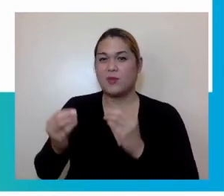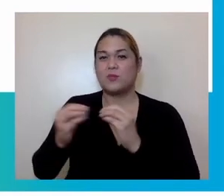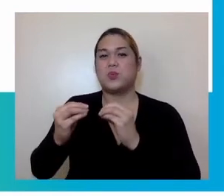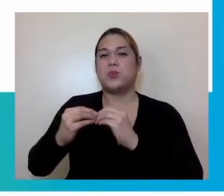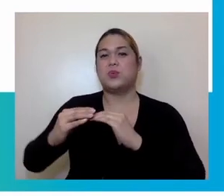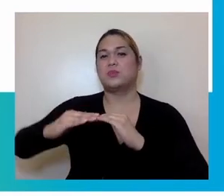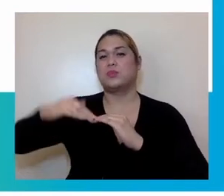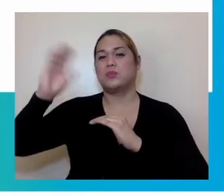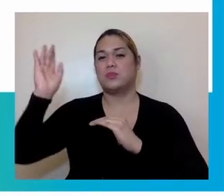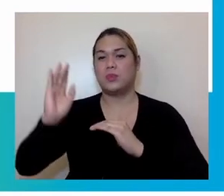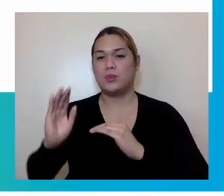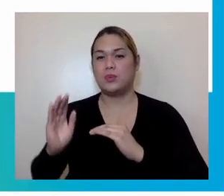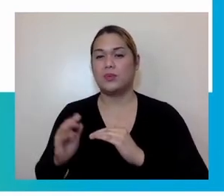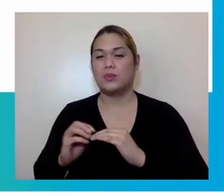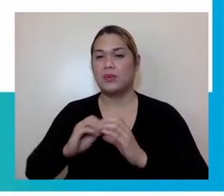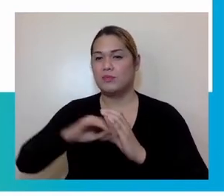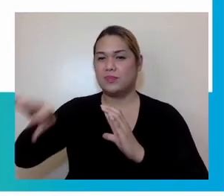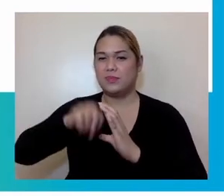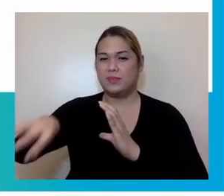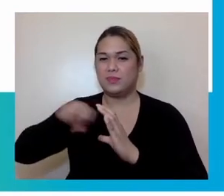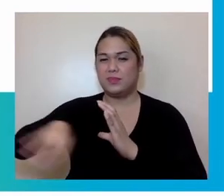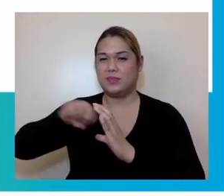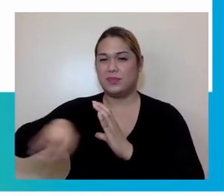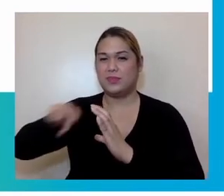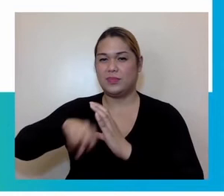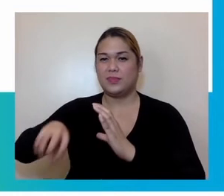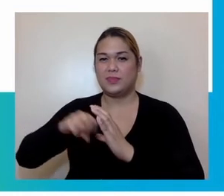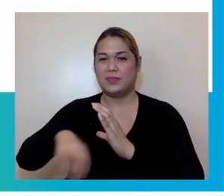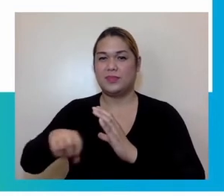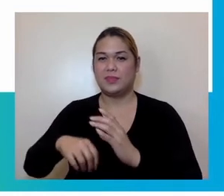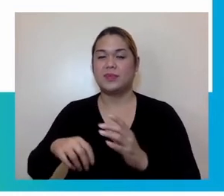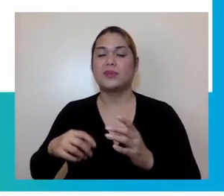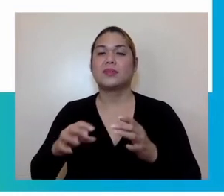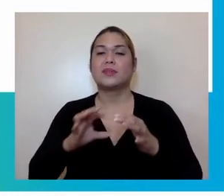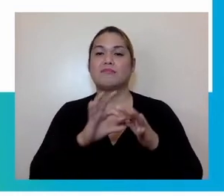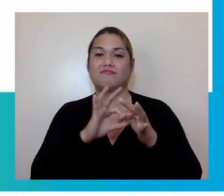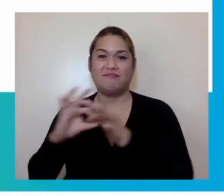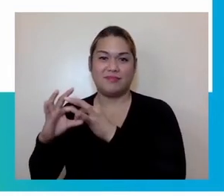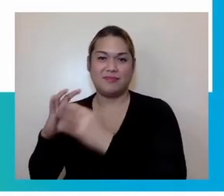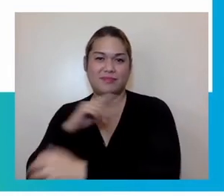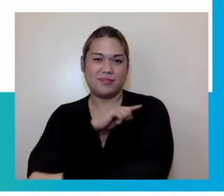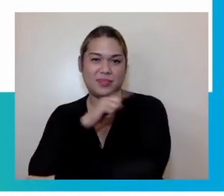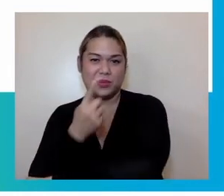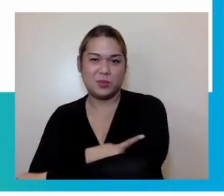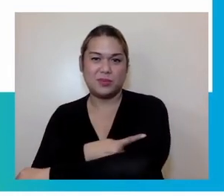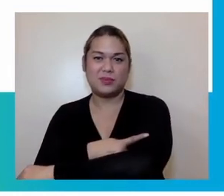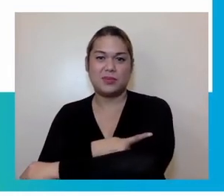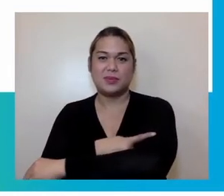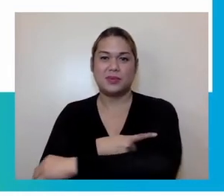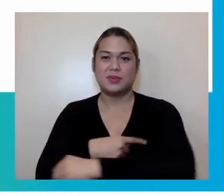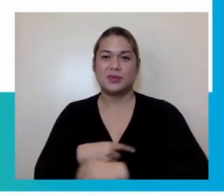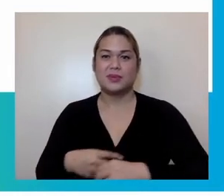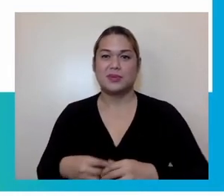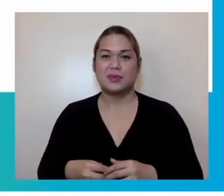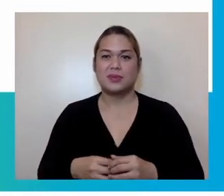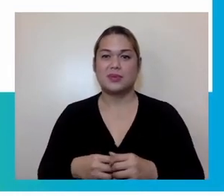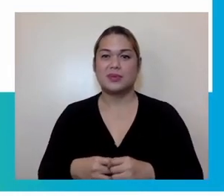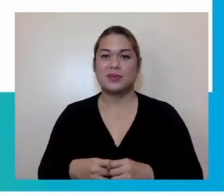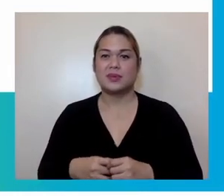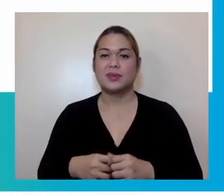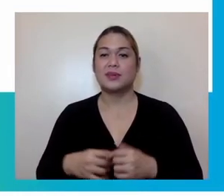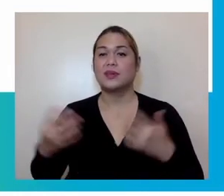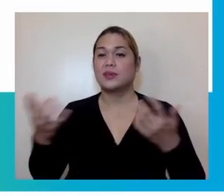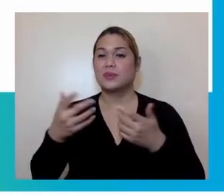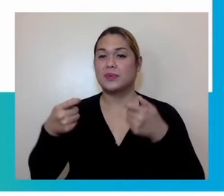As the graph shows, for every unit of electricity produced, waste to energy incineration emits 1.7